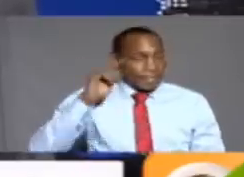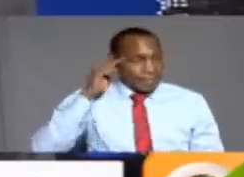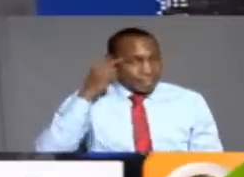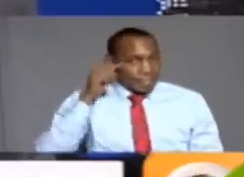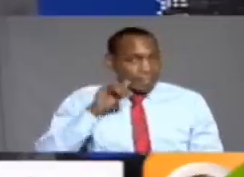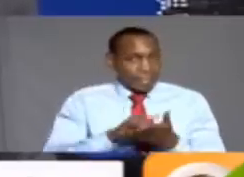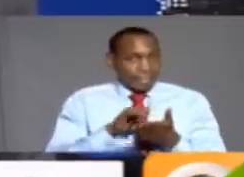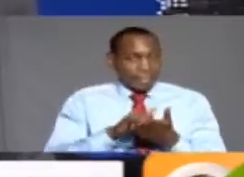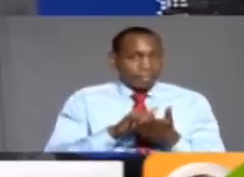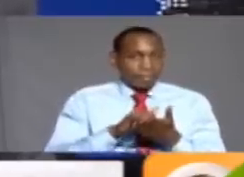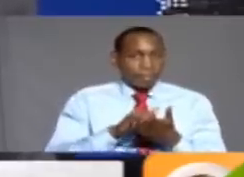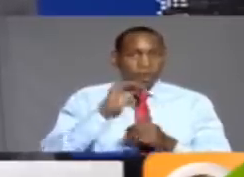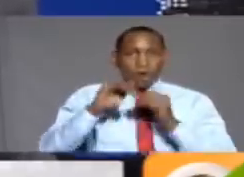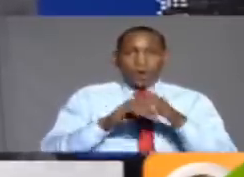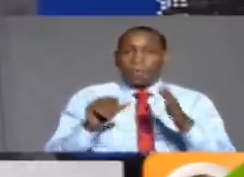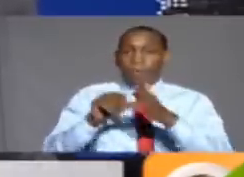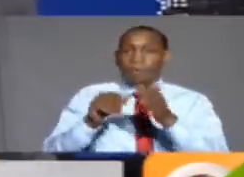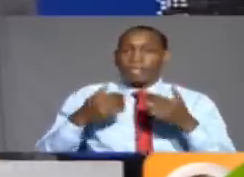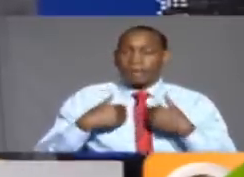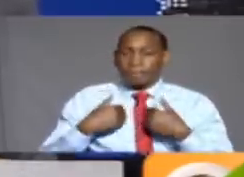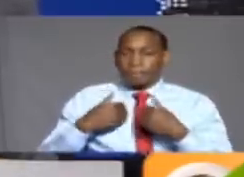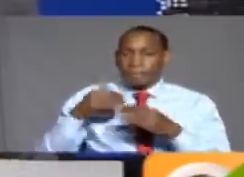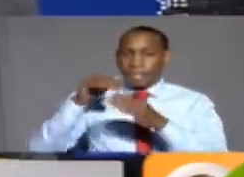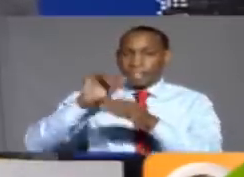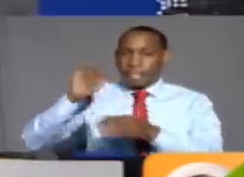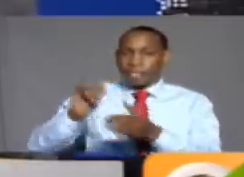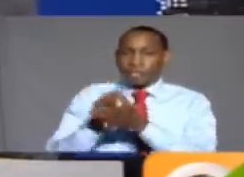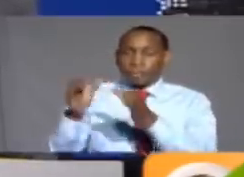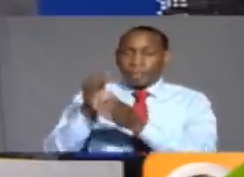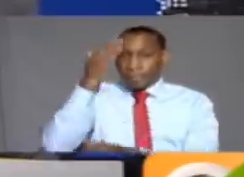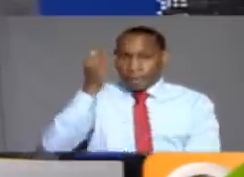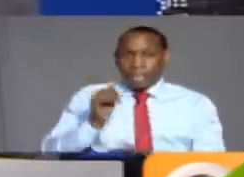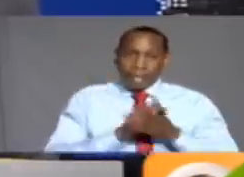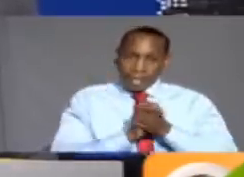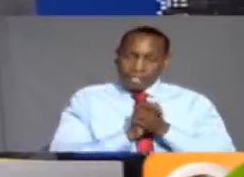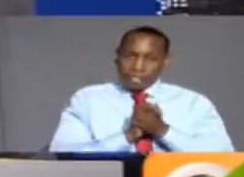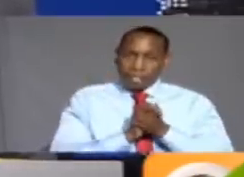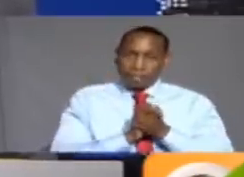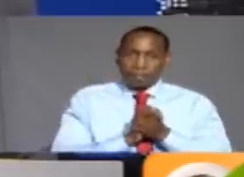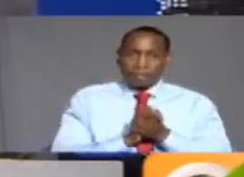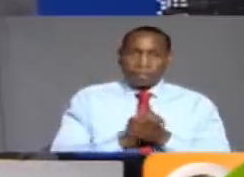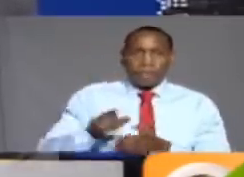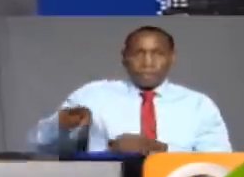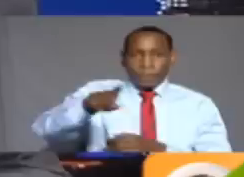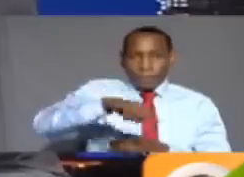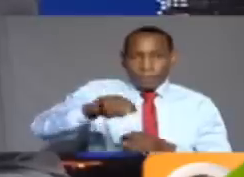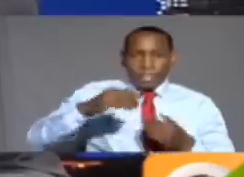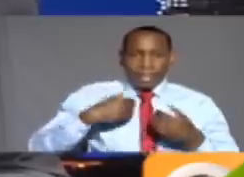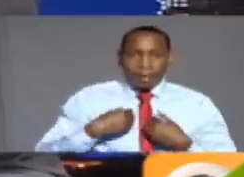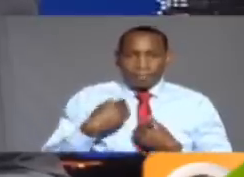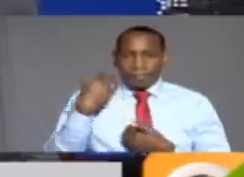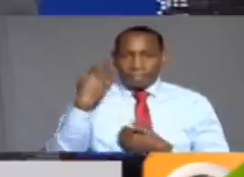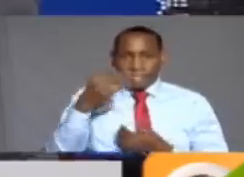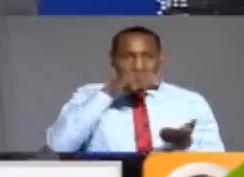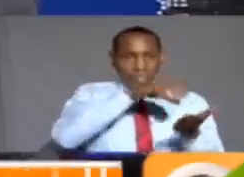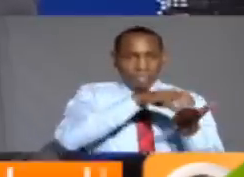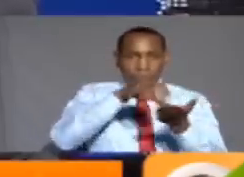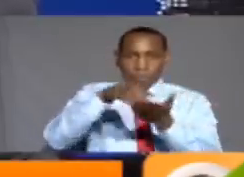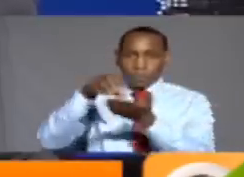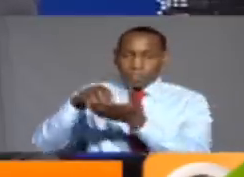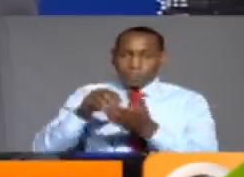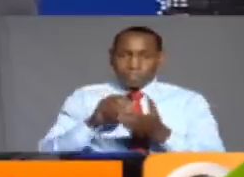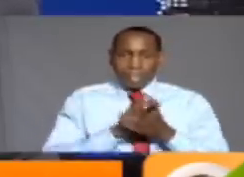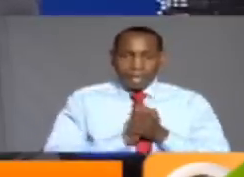I attribute all these problems we have in Jubilee to the handshake. We have got three versions of the handshake, three